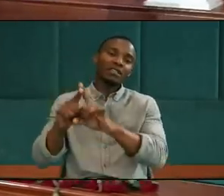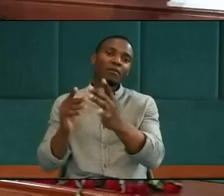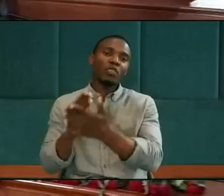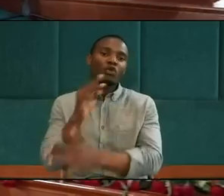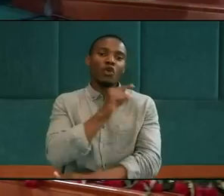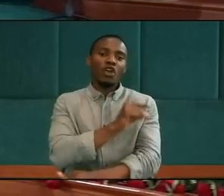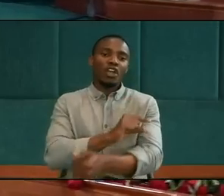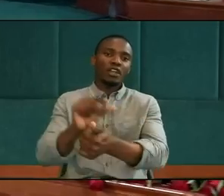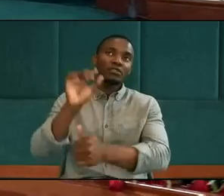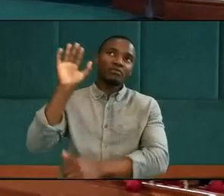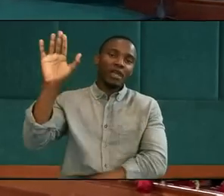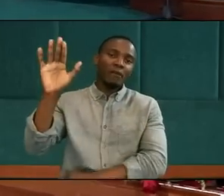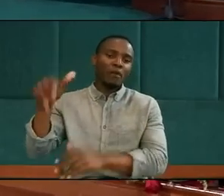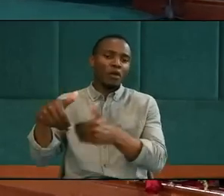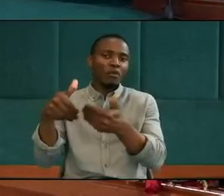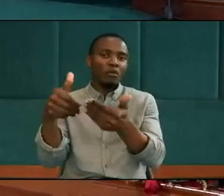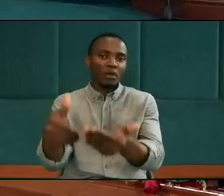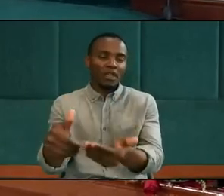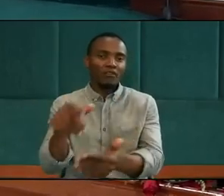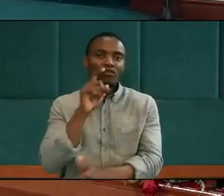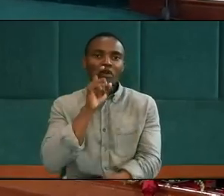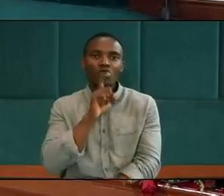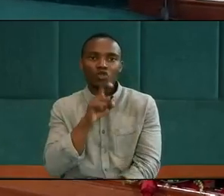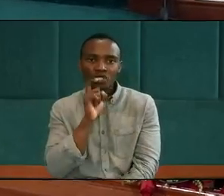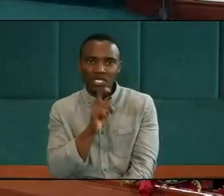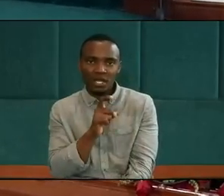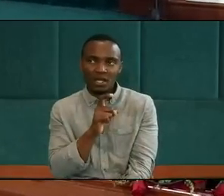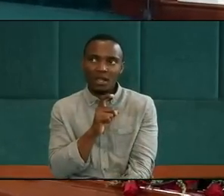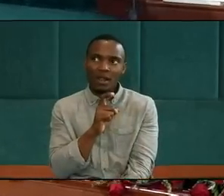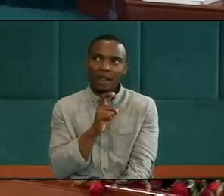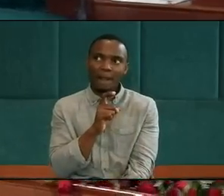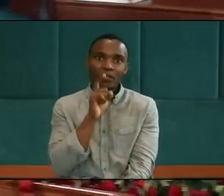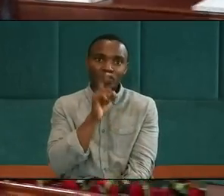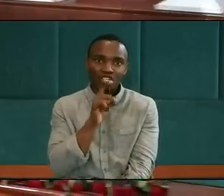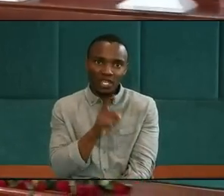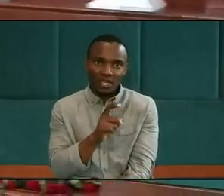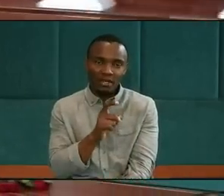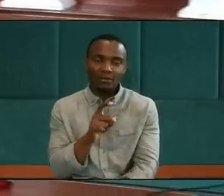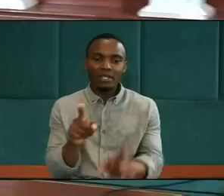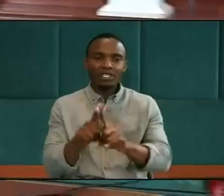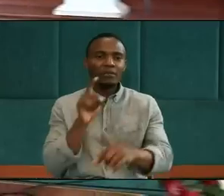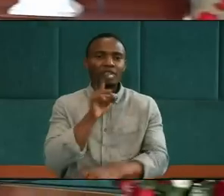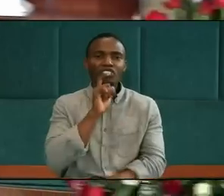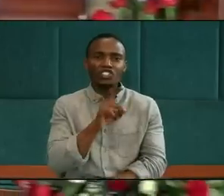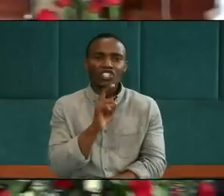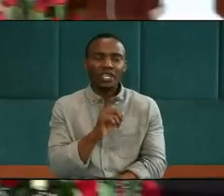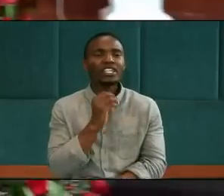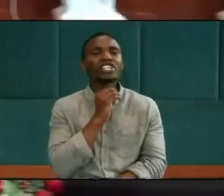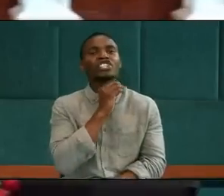grace, placed a rooster. And that rooster